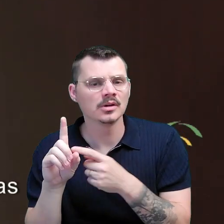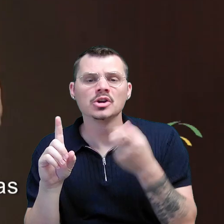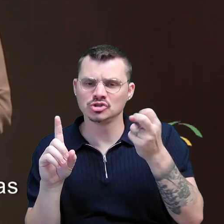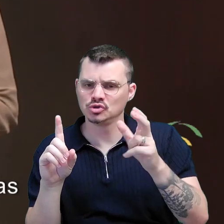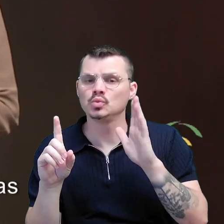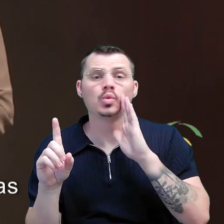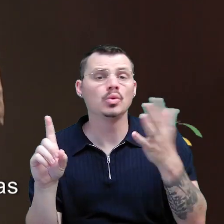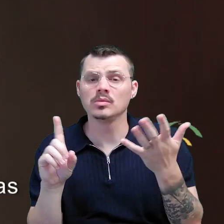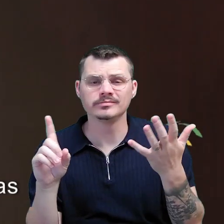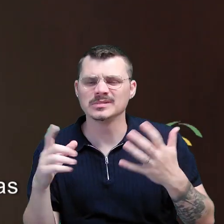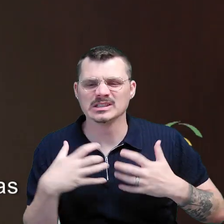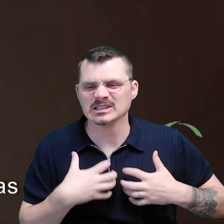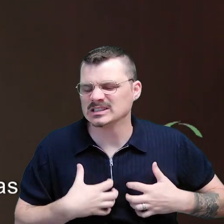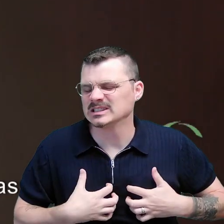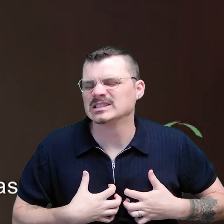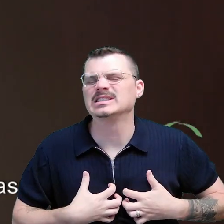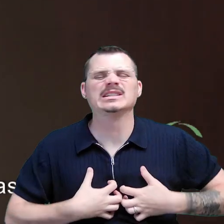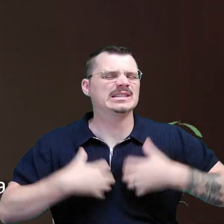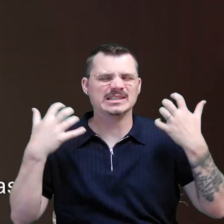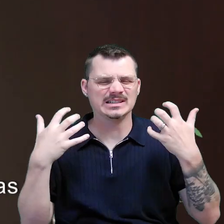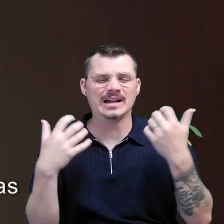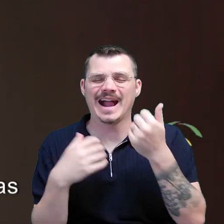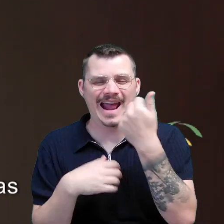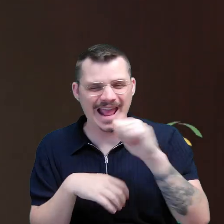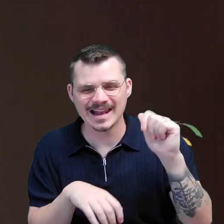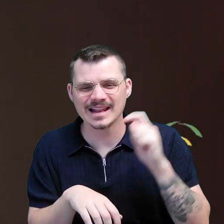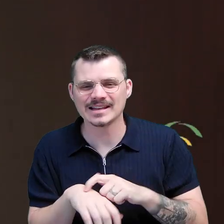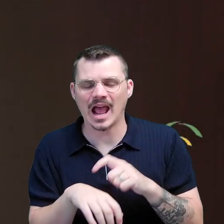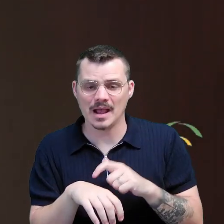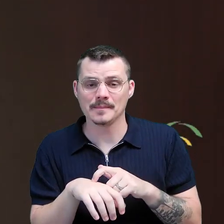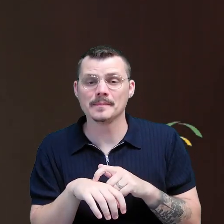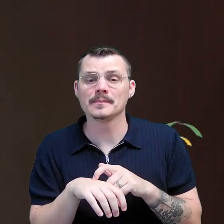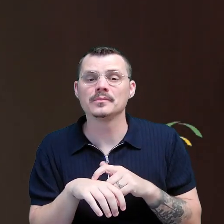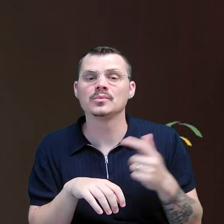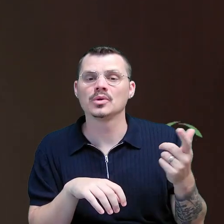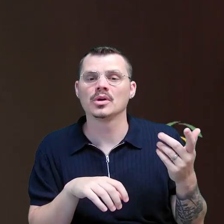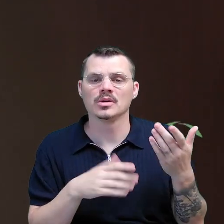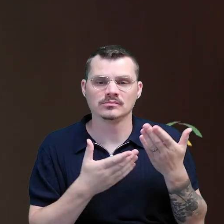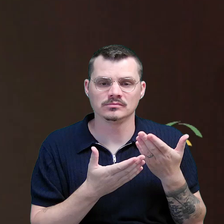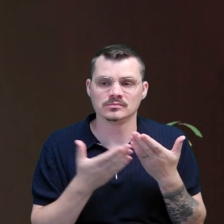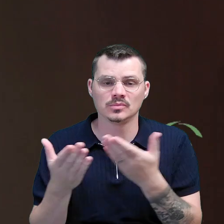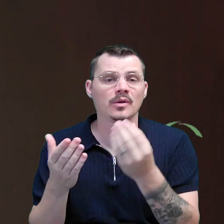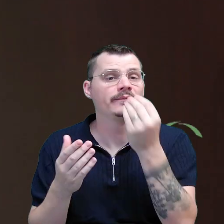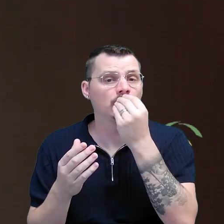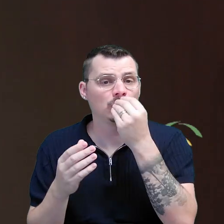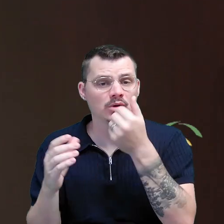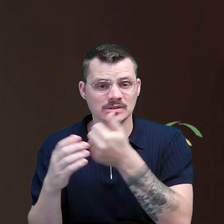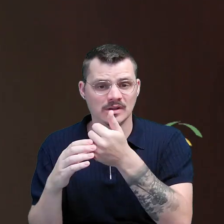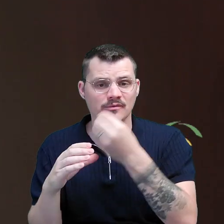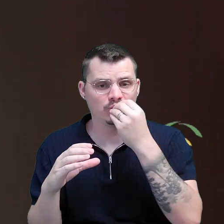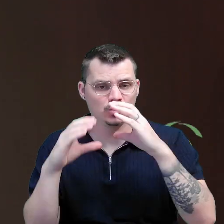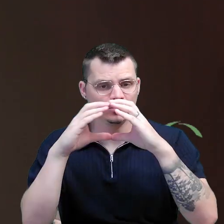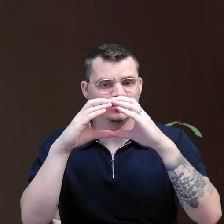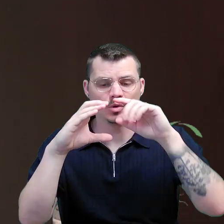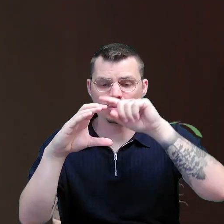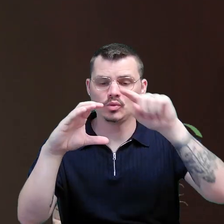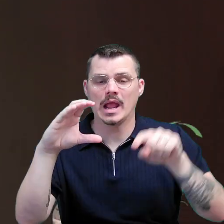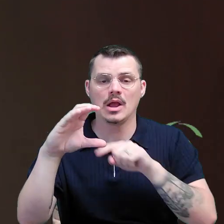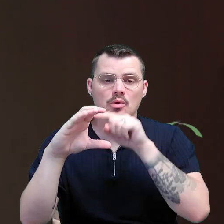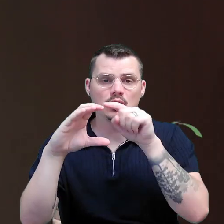She would fly into a rage anytime she was presented with a food that was round.